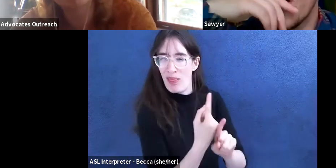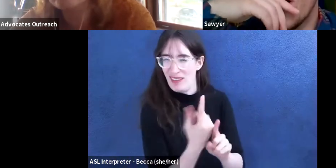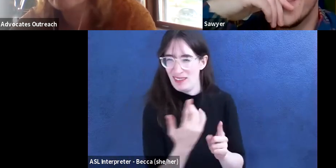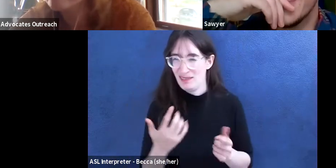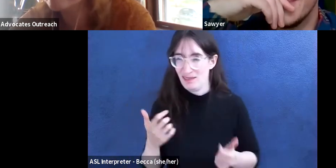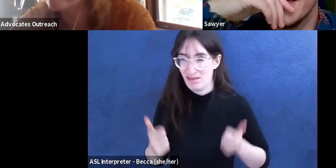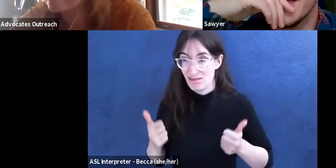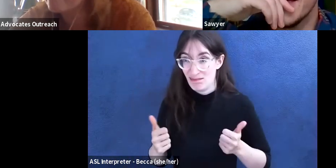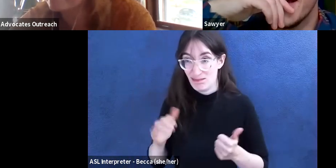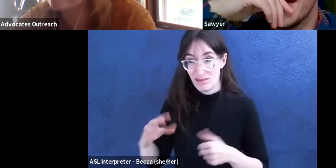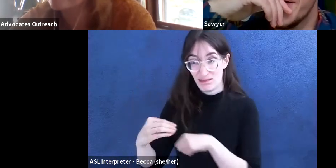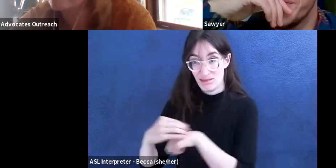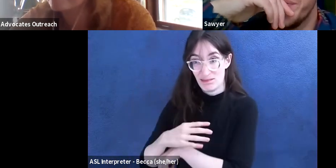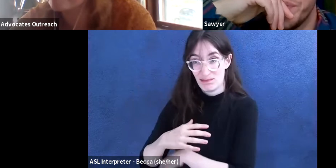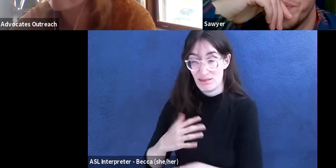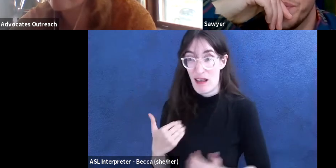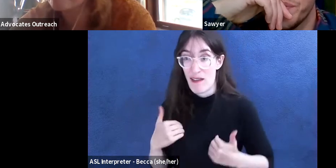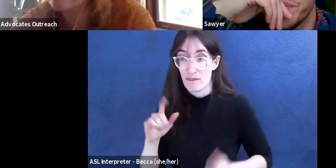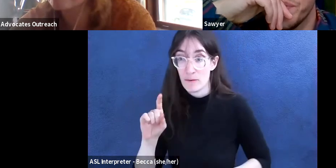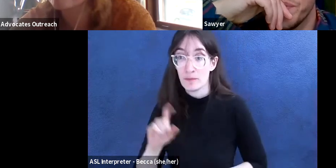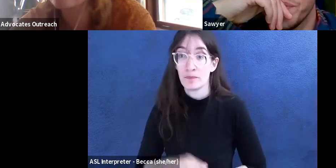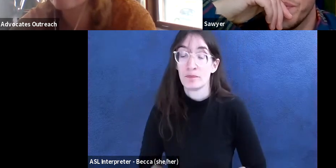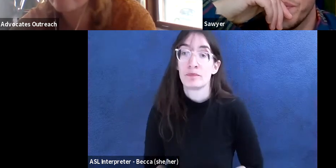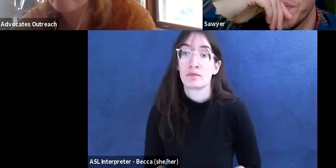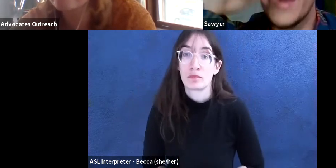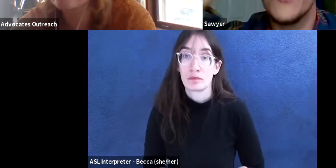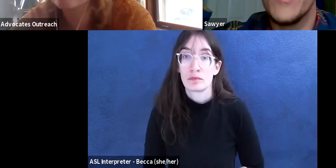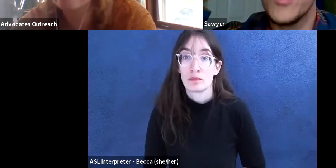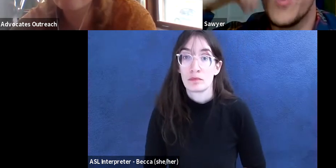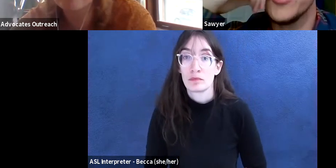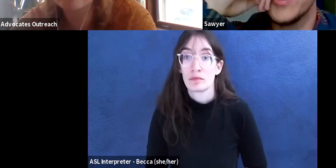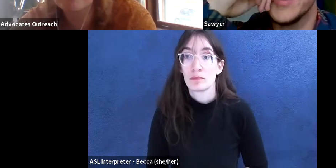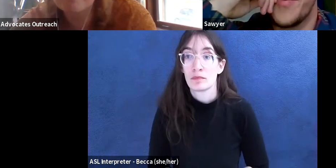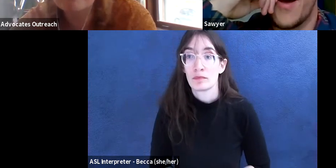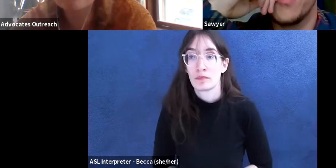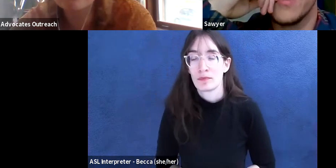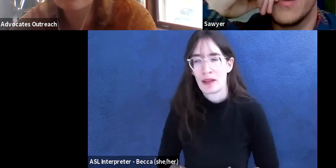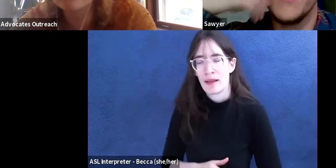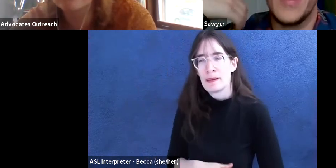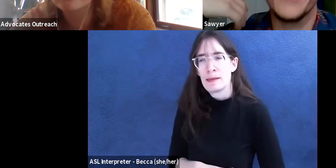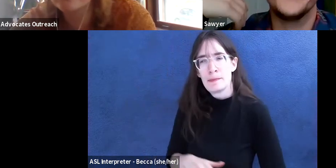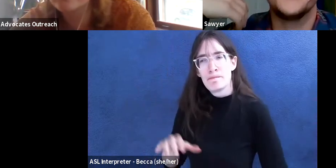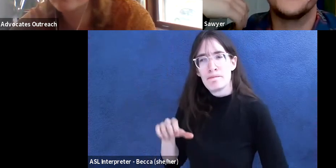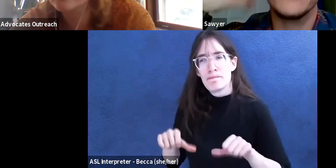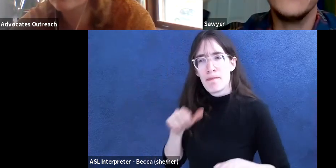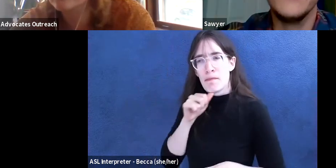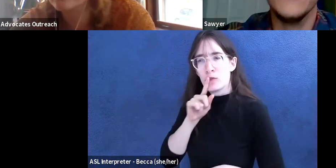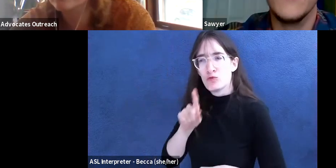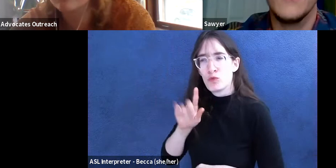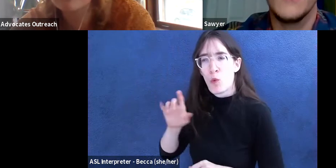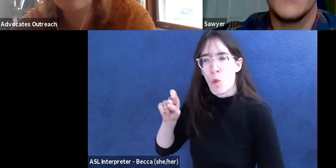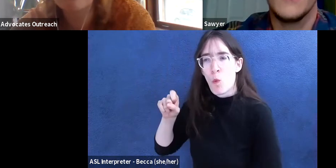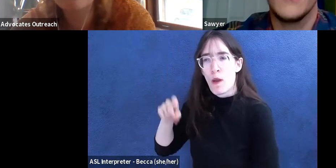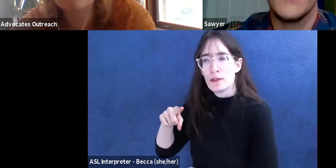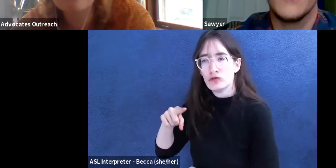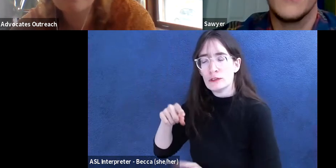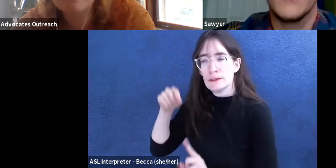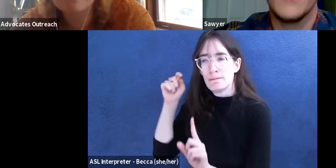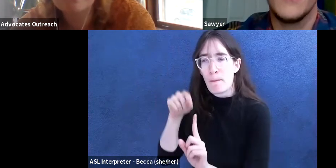feel most tricky to navigate, like how to talk to kids about things like porn.